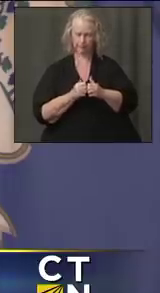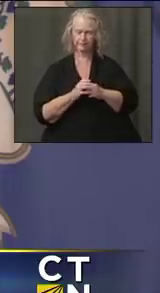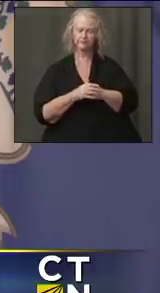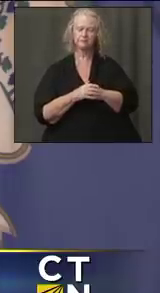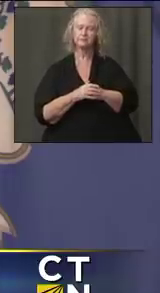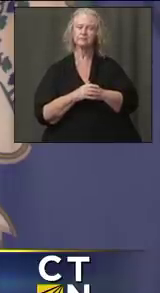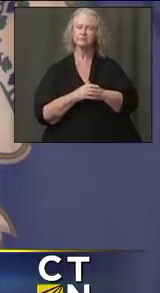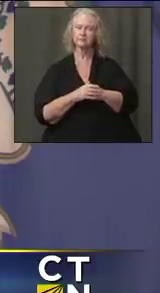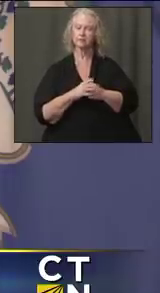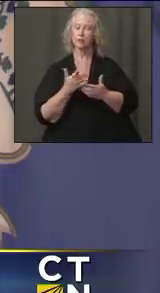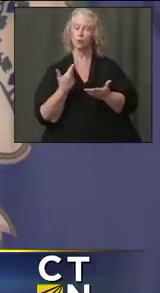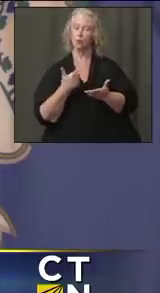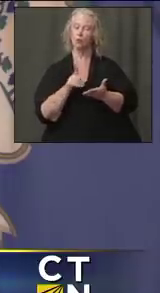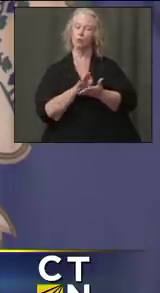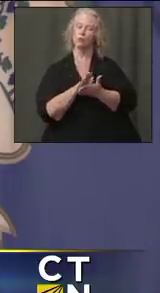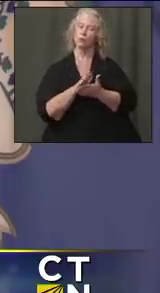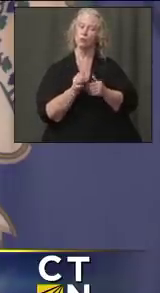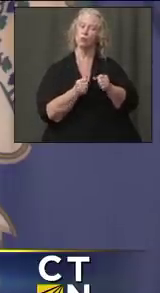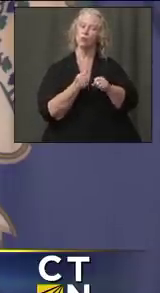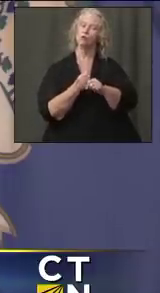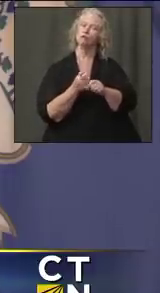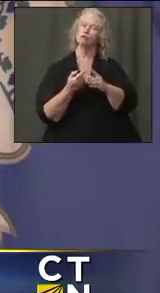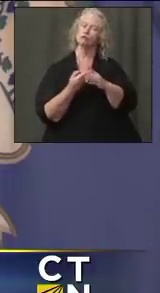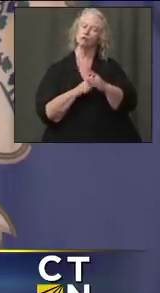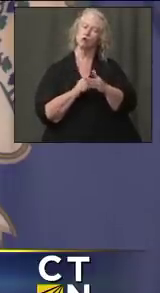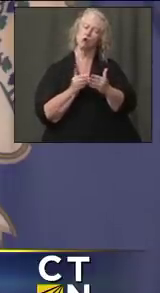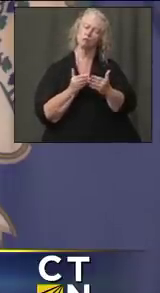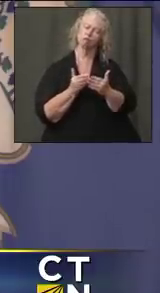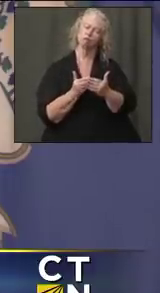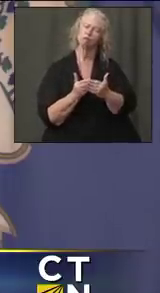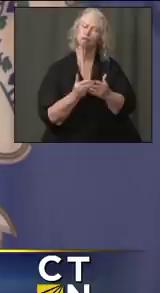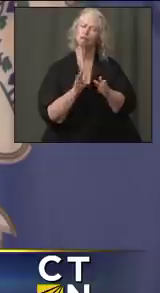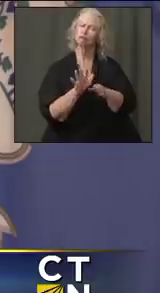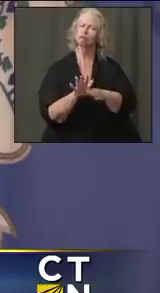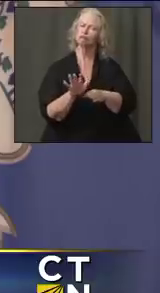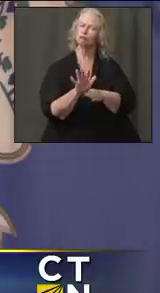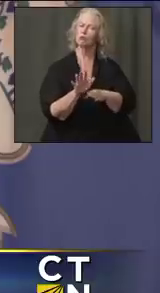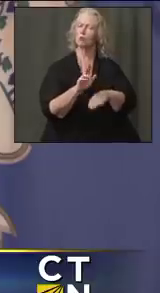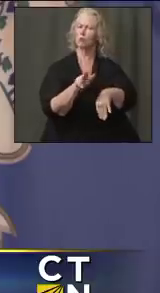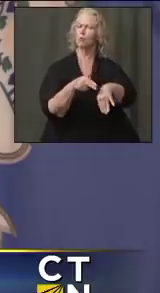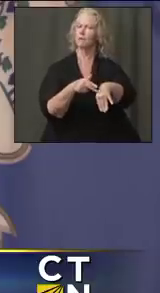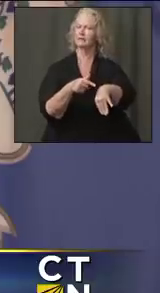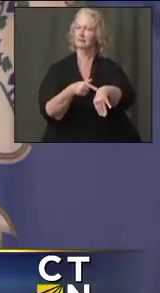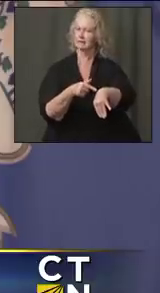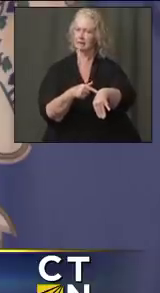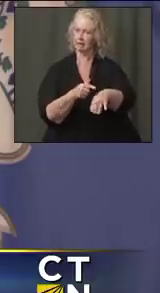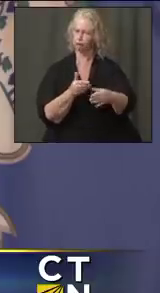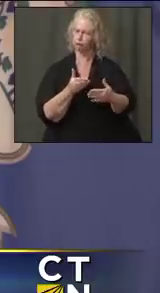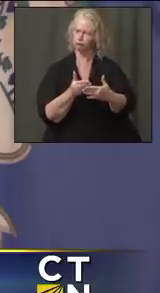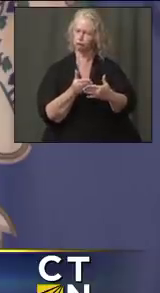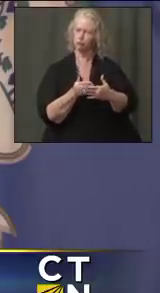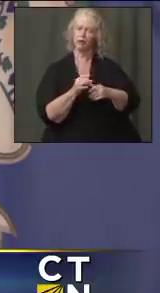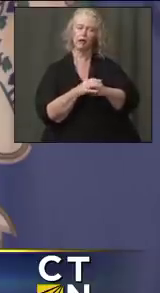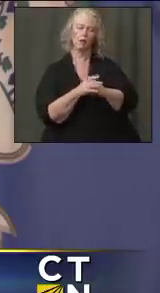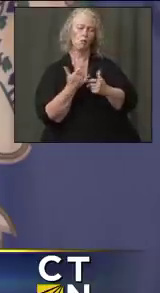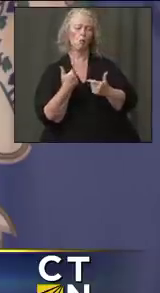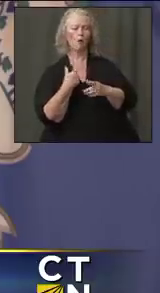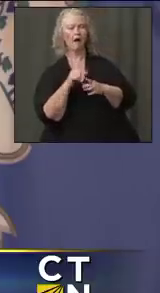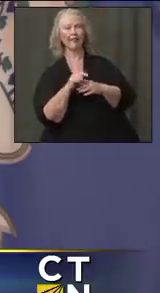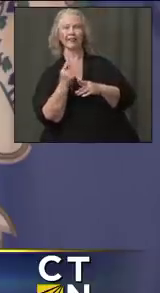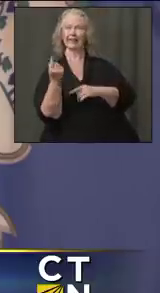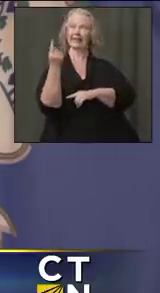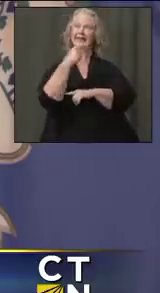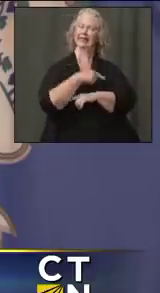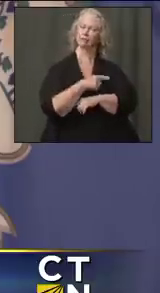have the school year start as close to possible at the normal time. We wanted to have as close to possible a normal school day and